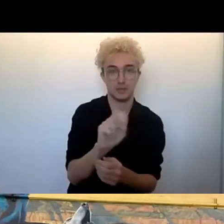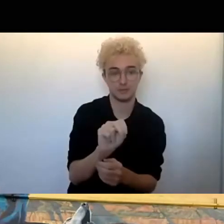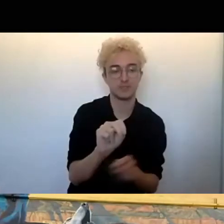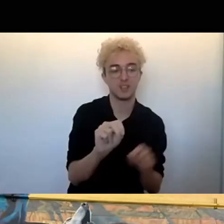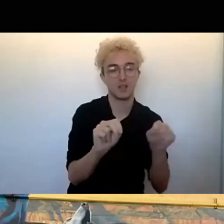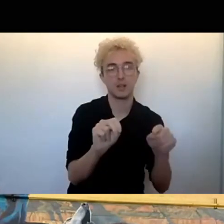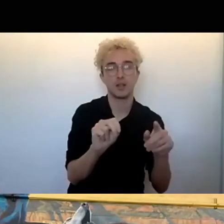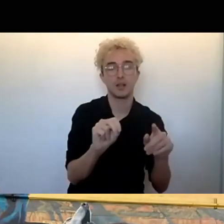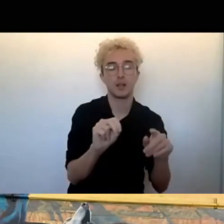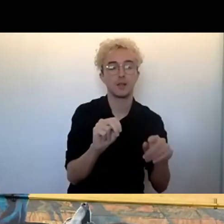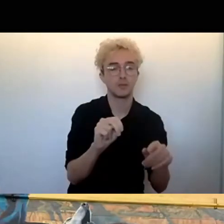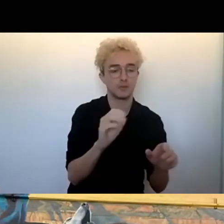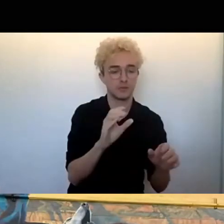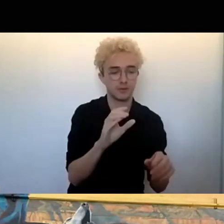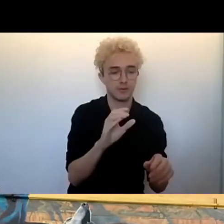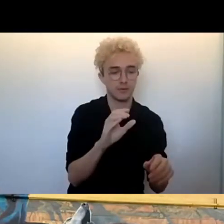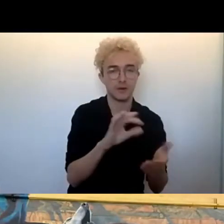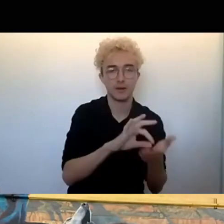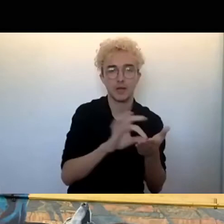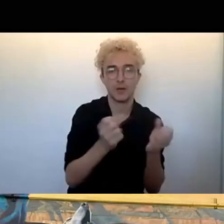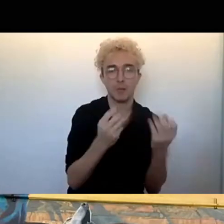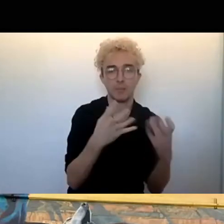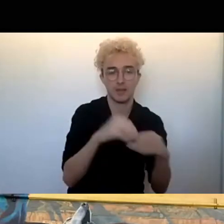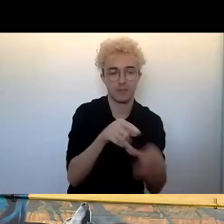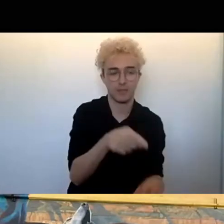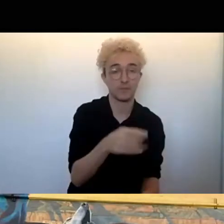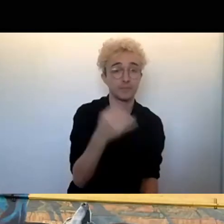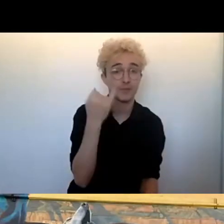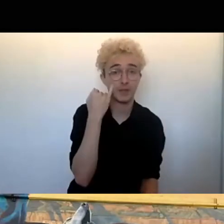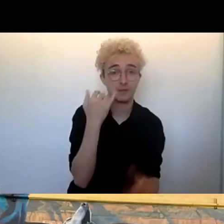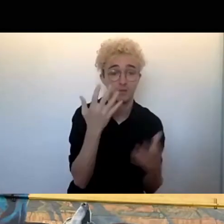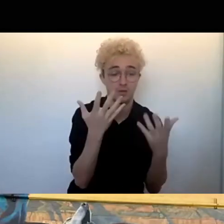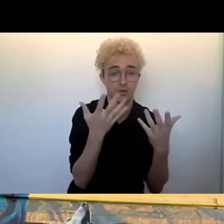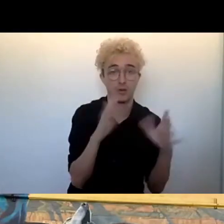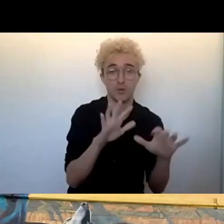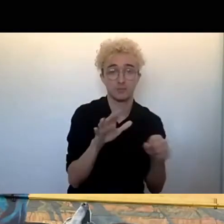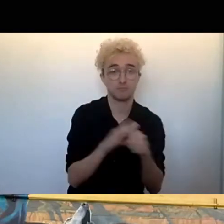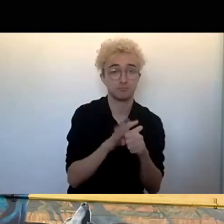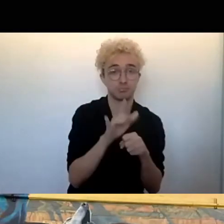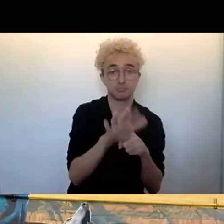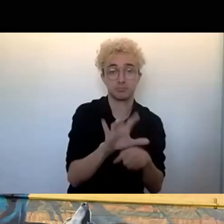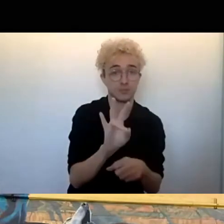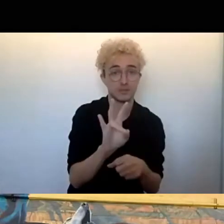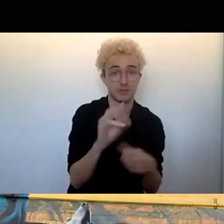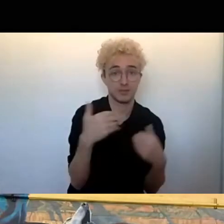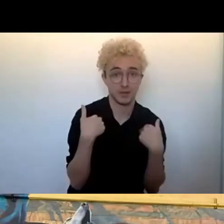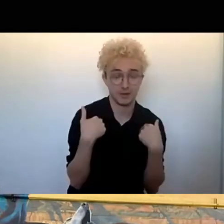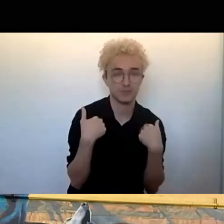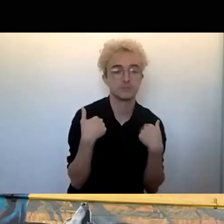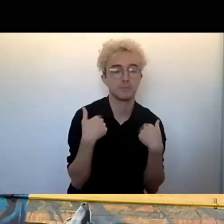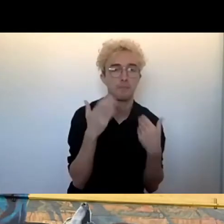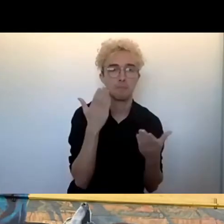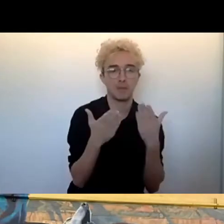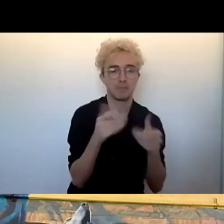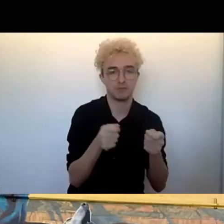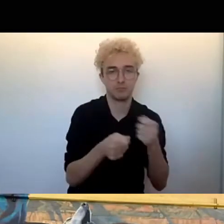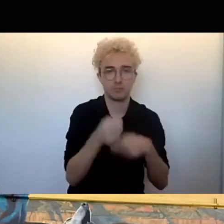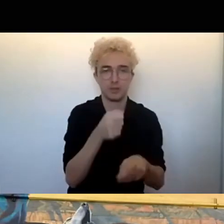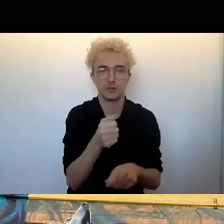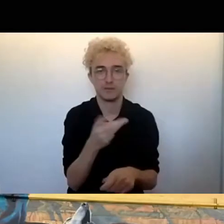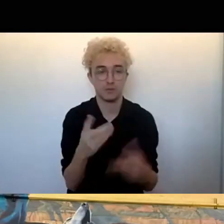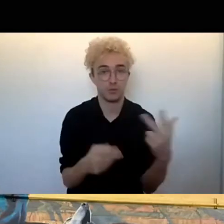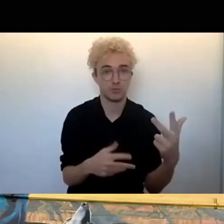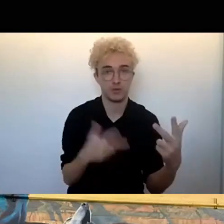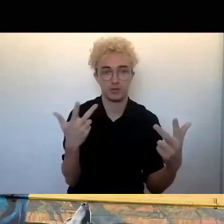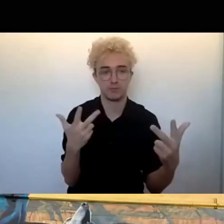a full brood, then they may take some of ours and put them in there and pull 3 of the other ones out, move the 3 to another den,